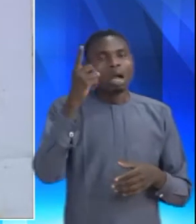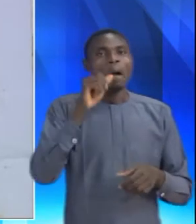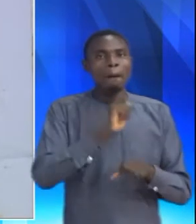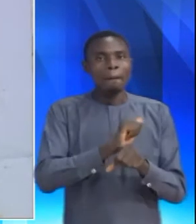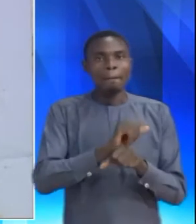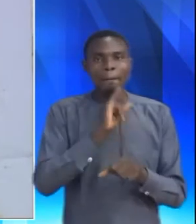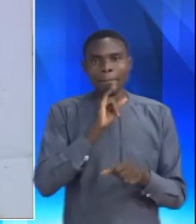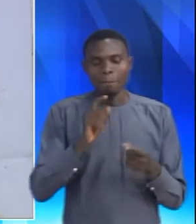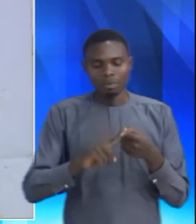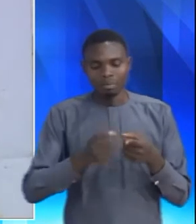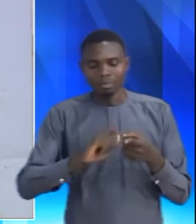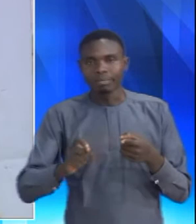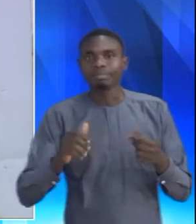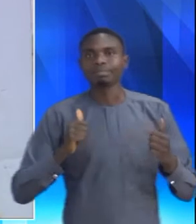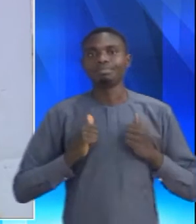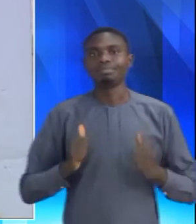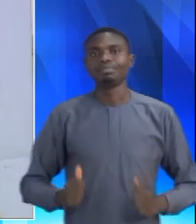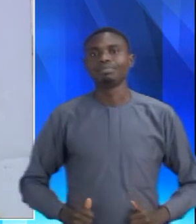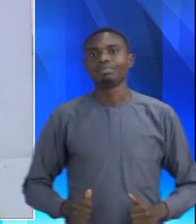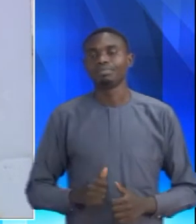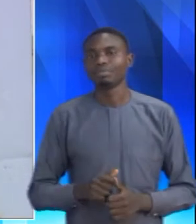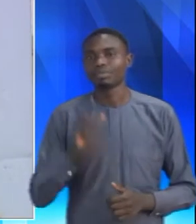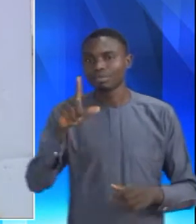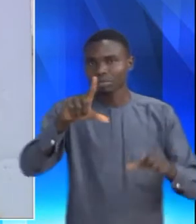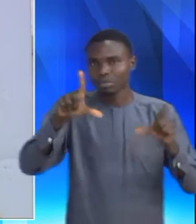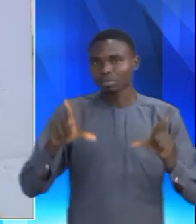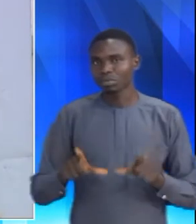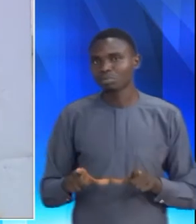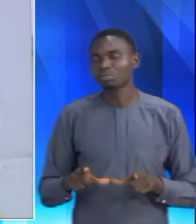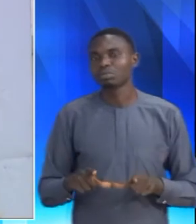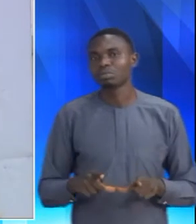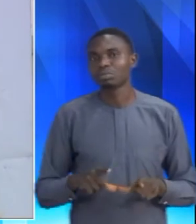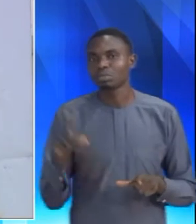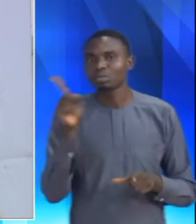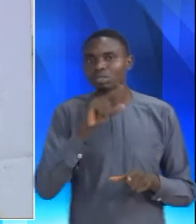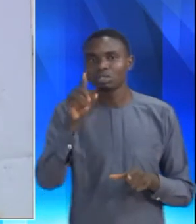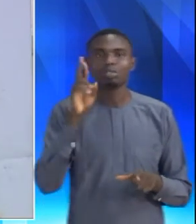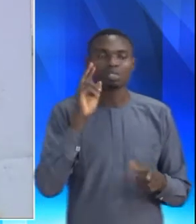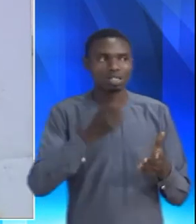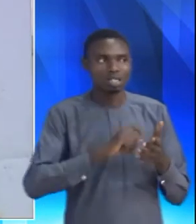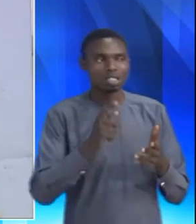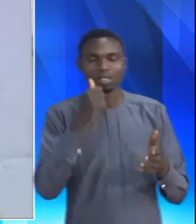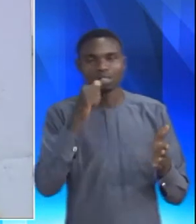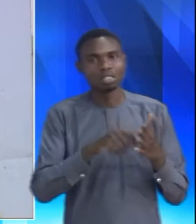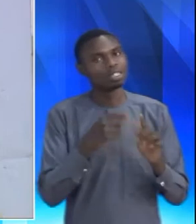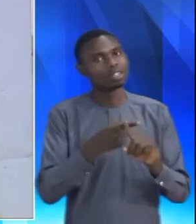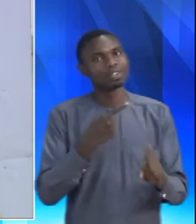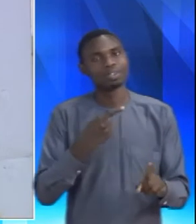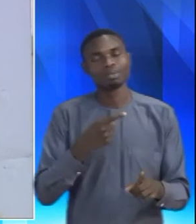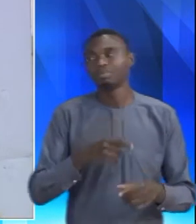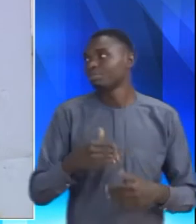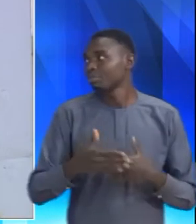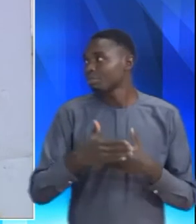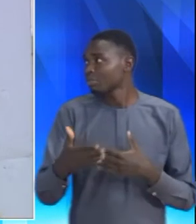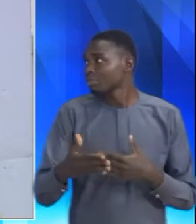what? To write your address, your location, where you are writing the letter from. After that one,